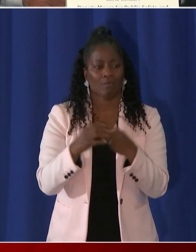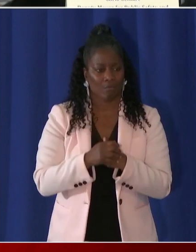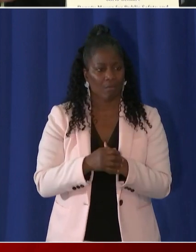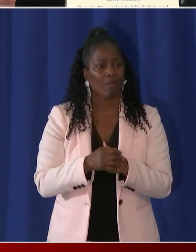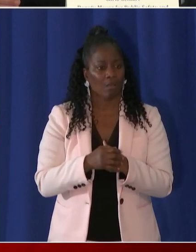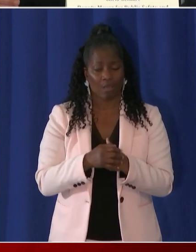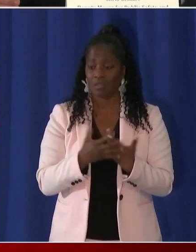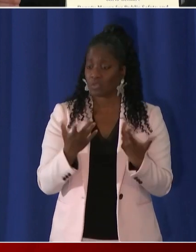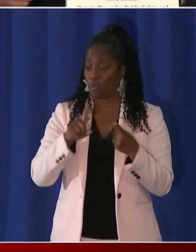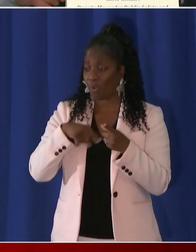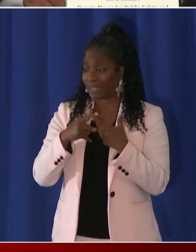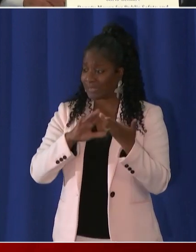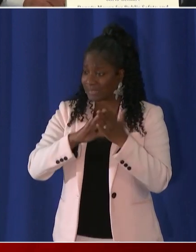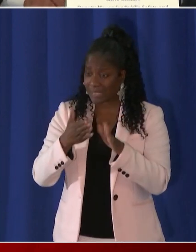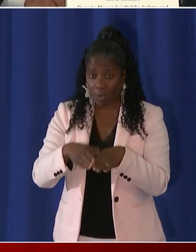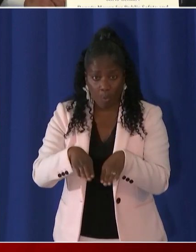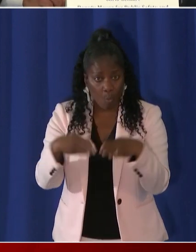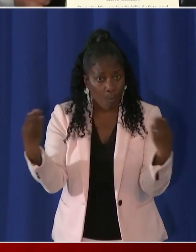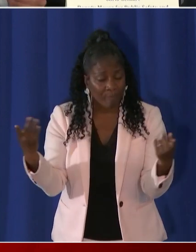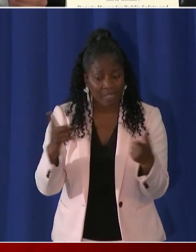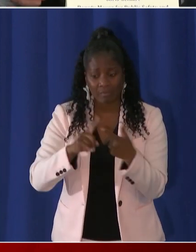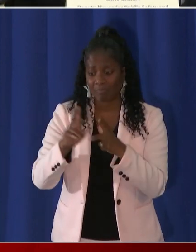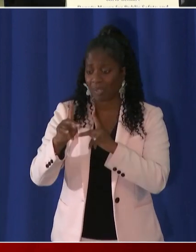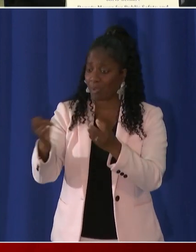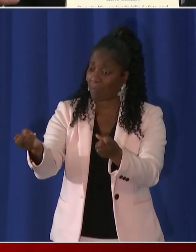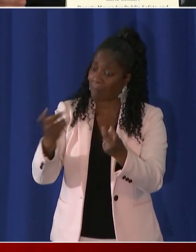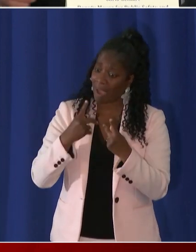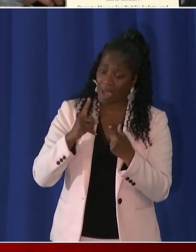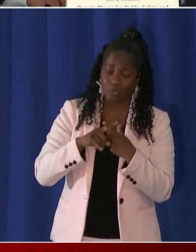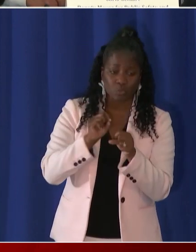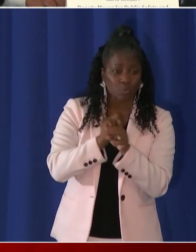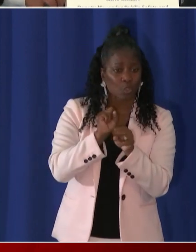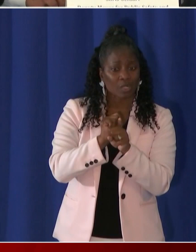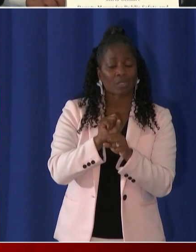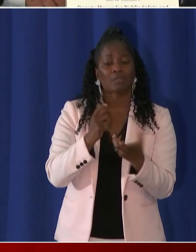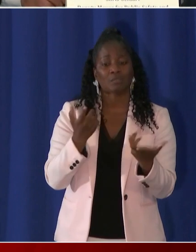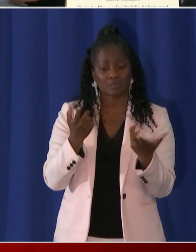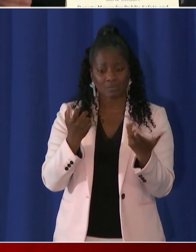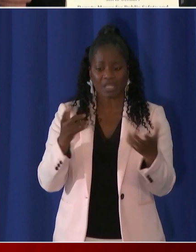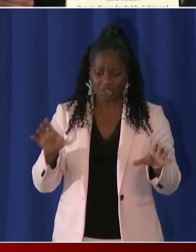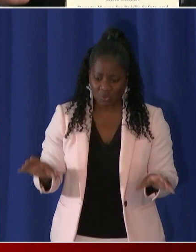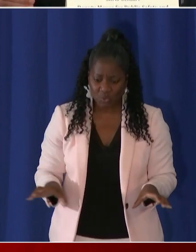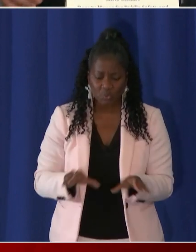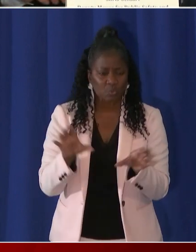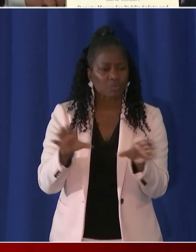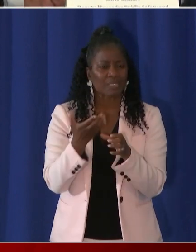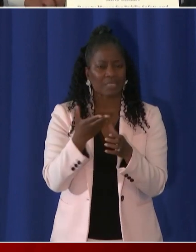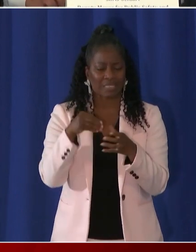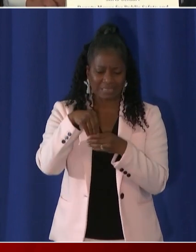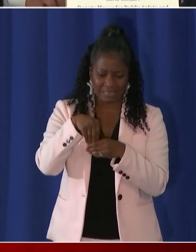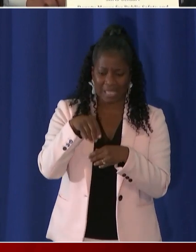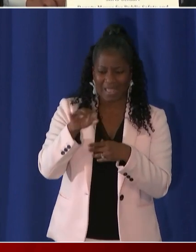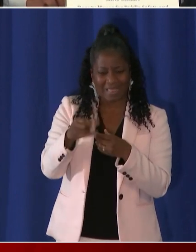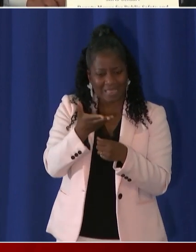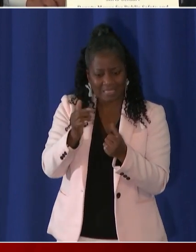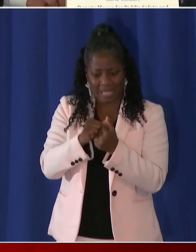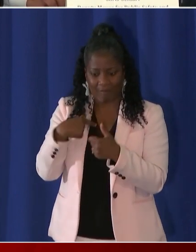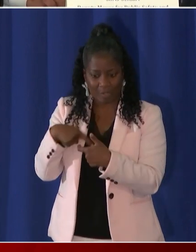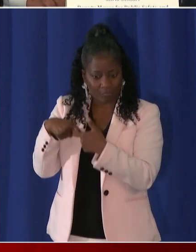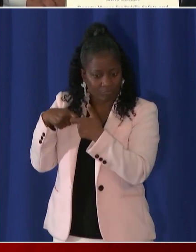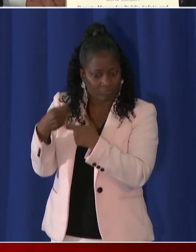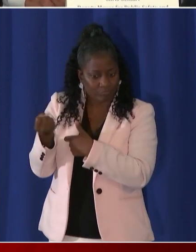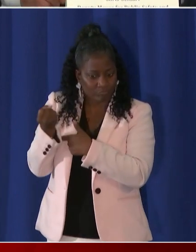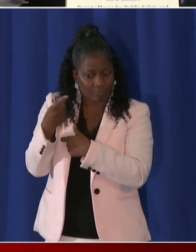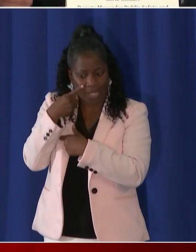opens back up, people come back to work, and we start actually doing things in the areas that have been curtailed over the time frame of